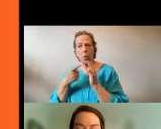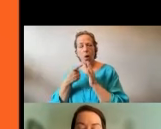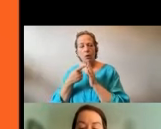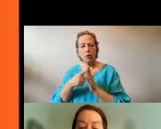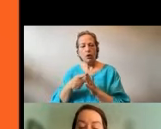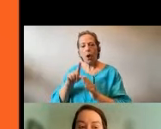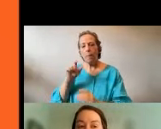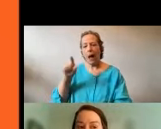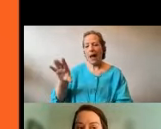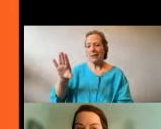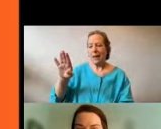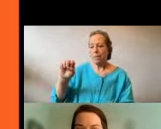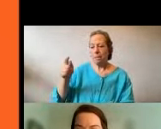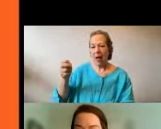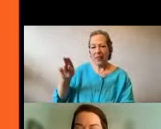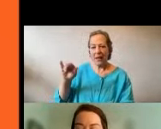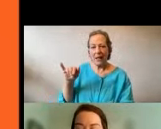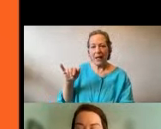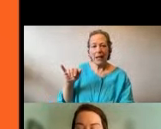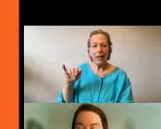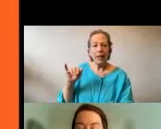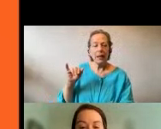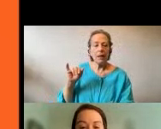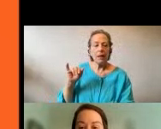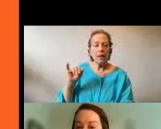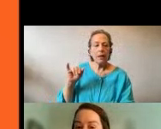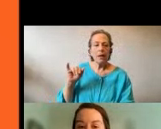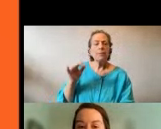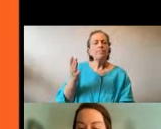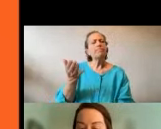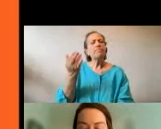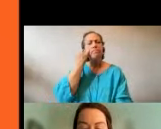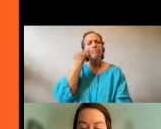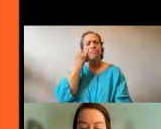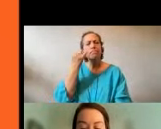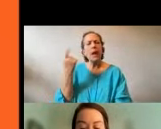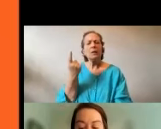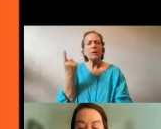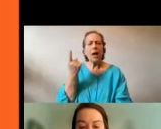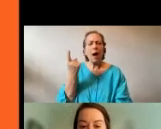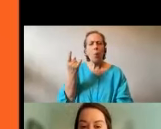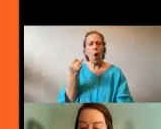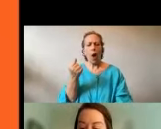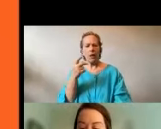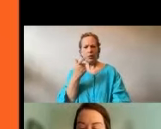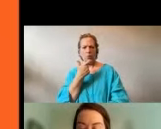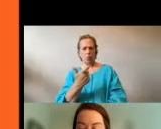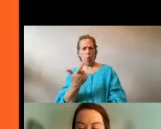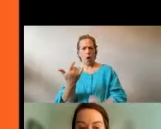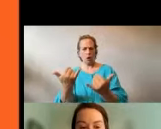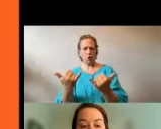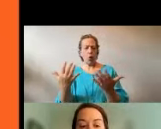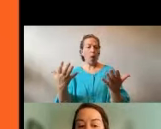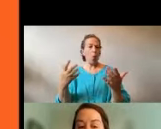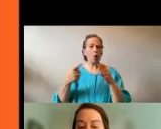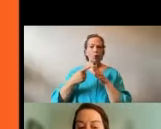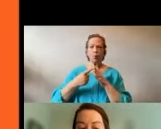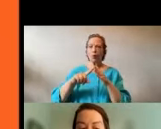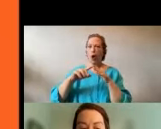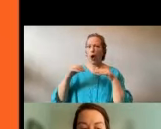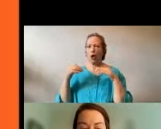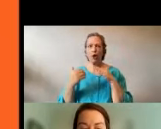Bethany, sort of, if somebody is listening today and they want to start up a brand new medical legal partnership, where do they start?